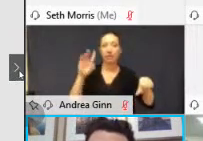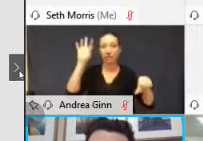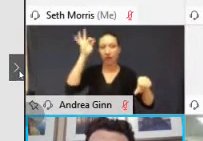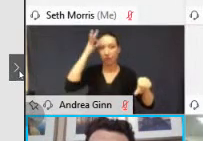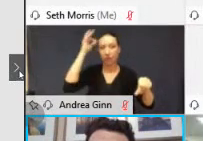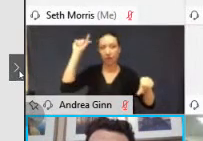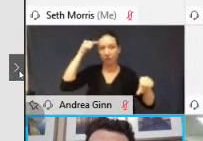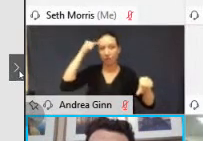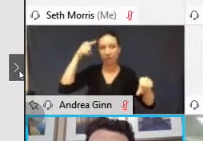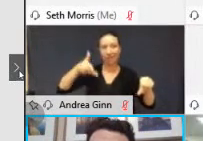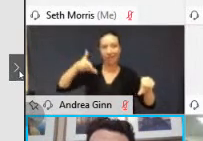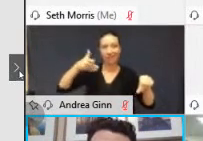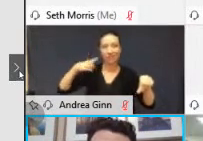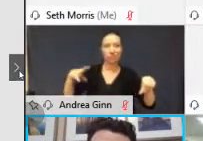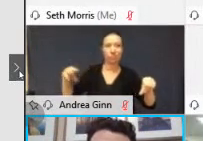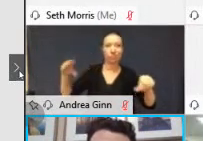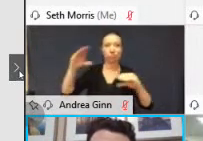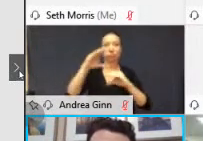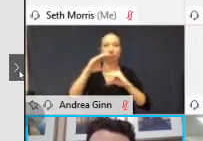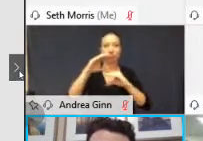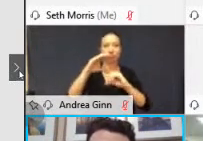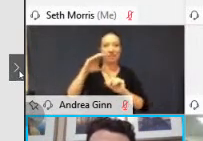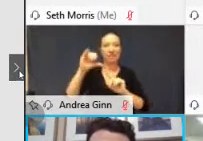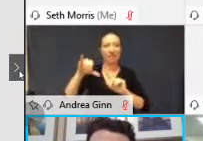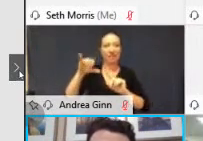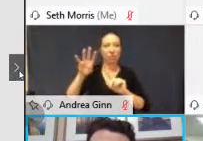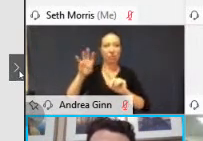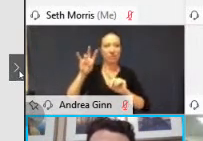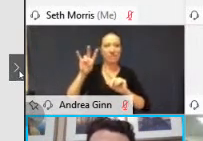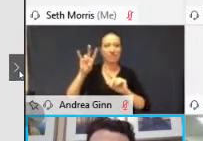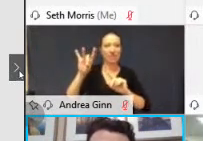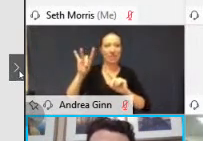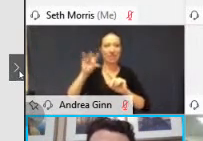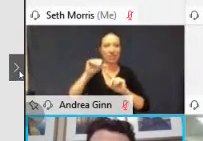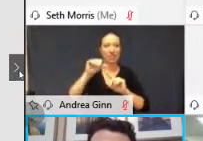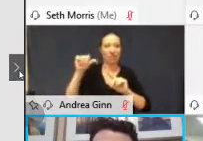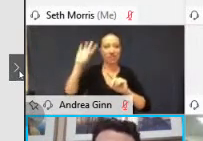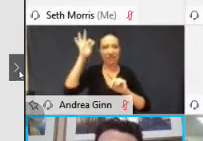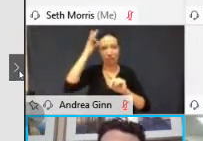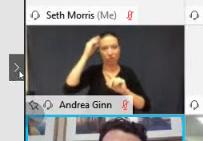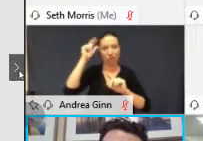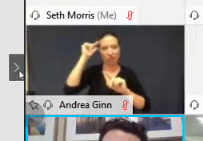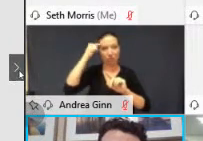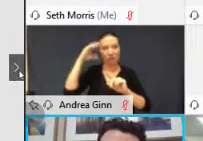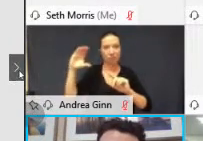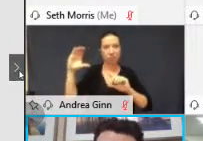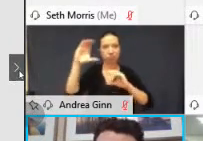remaining, which is $478 to contribute to the full total of